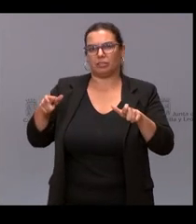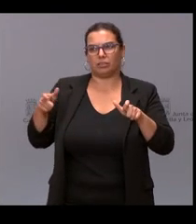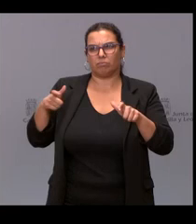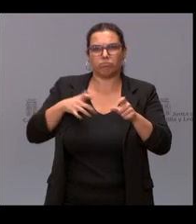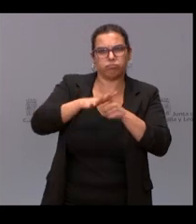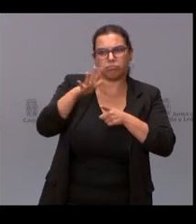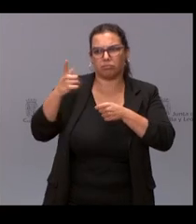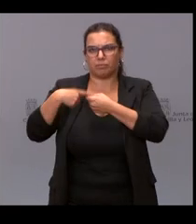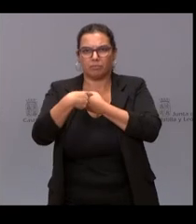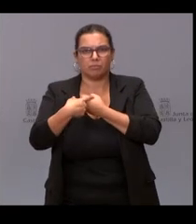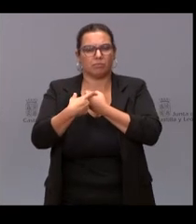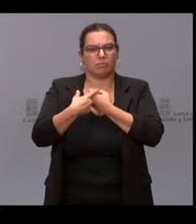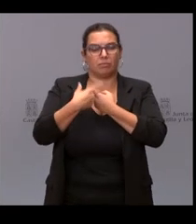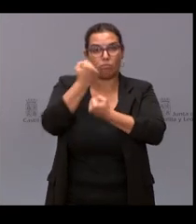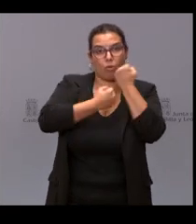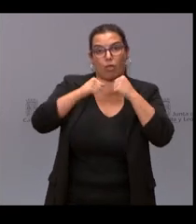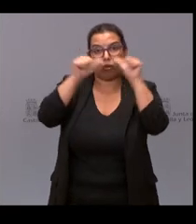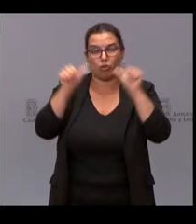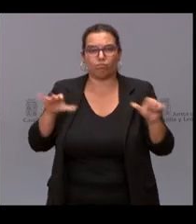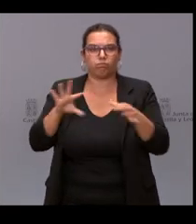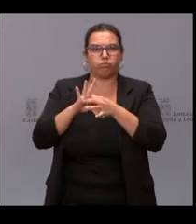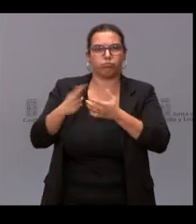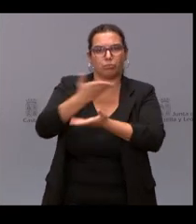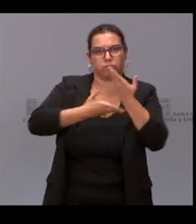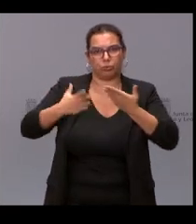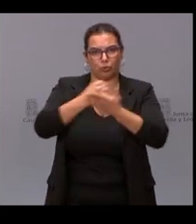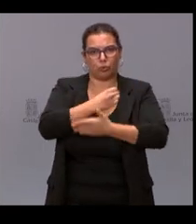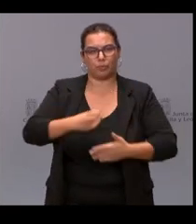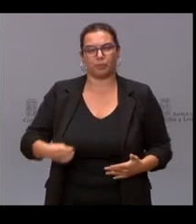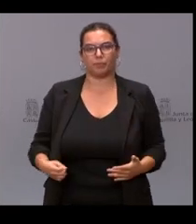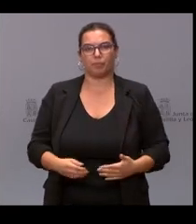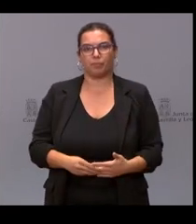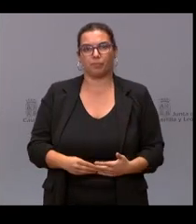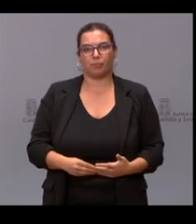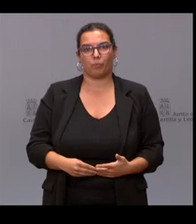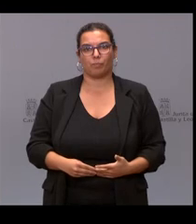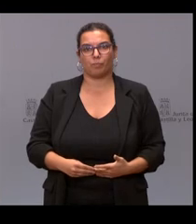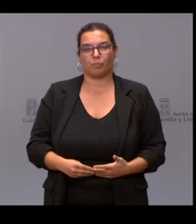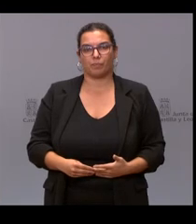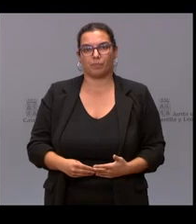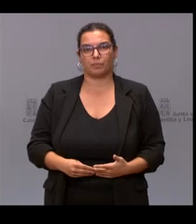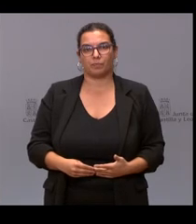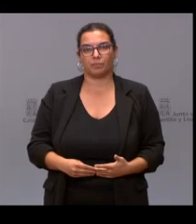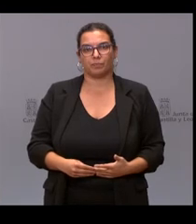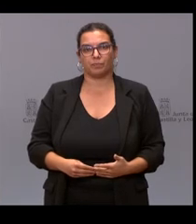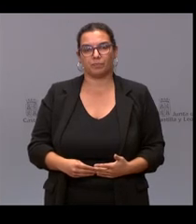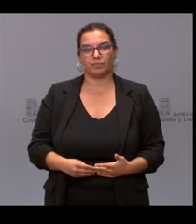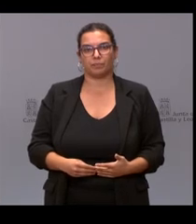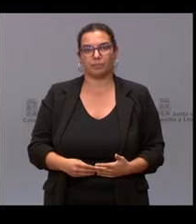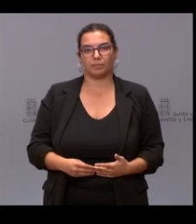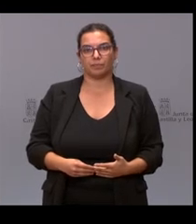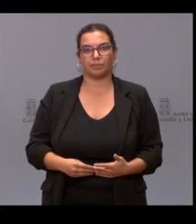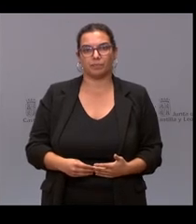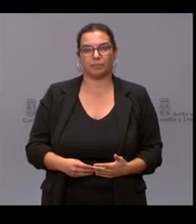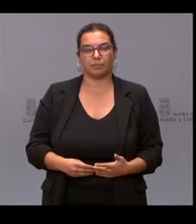en actores en el modelo económico. So that's a big part of how these projects can grow very fast to